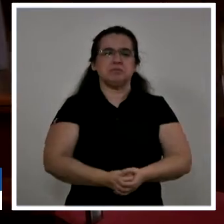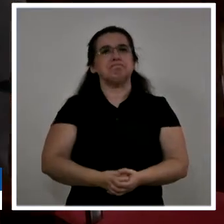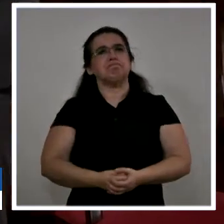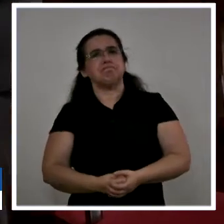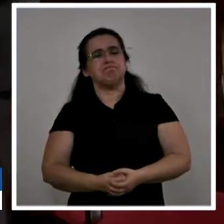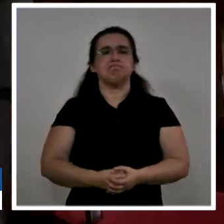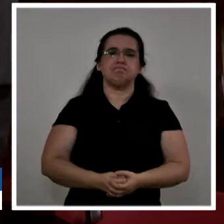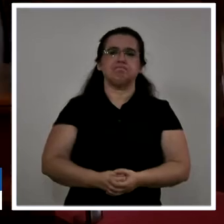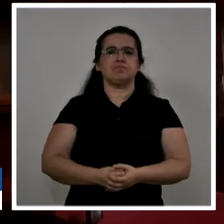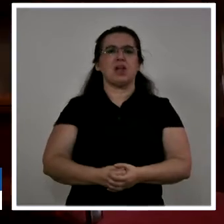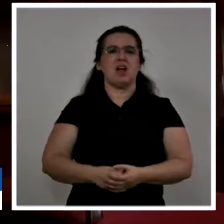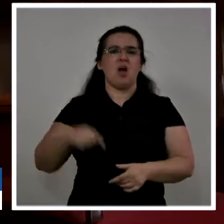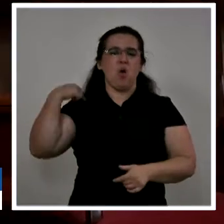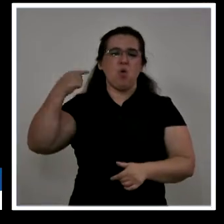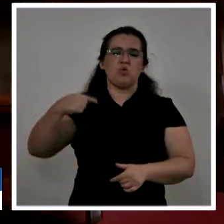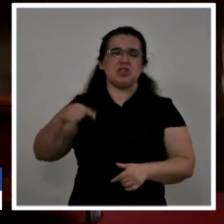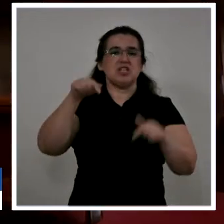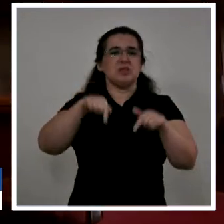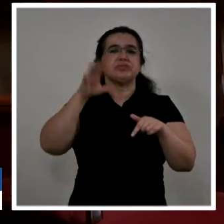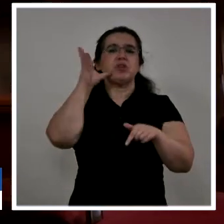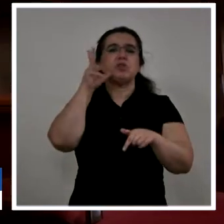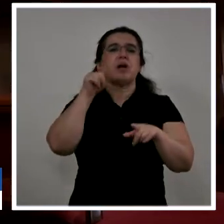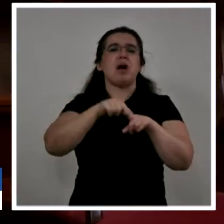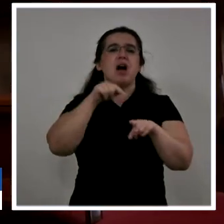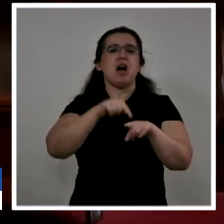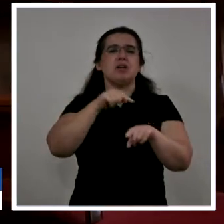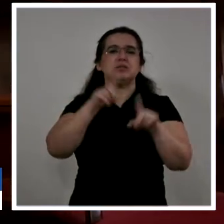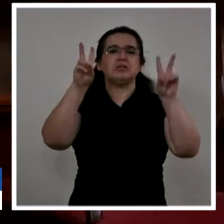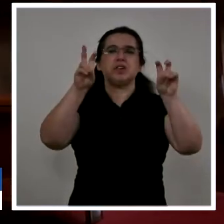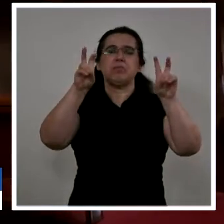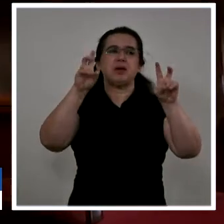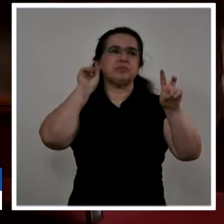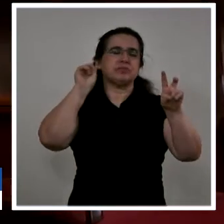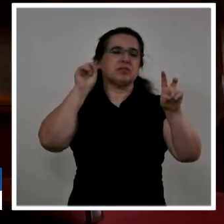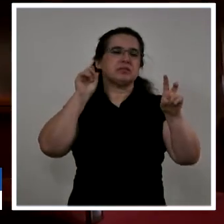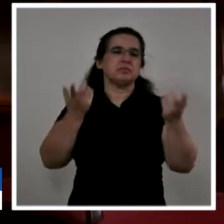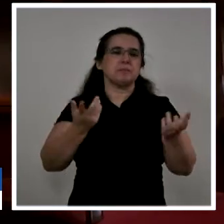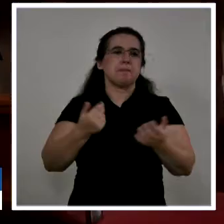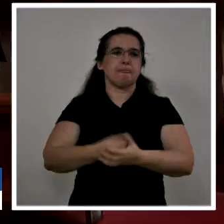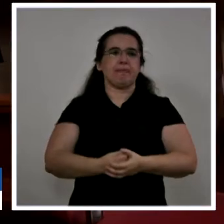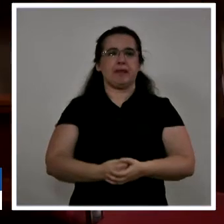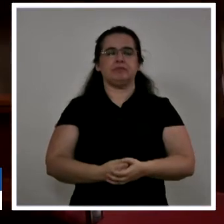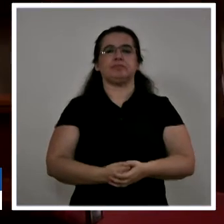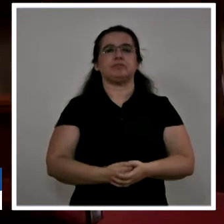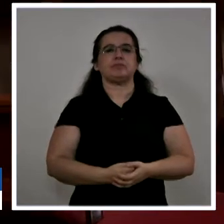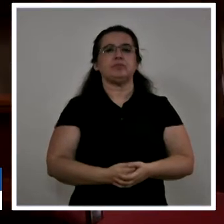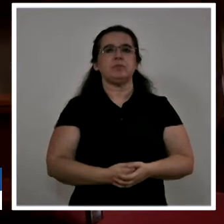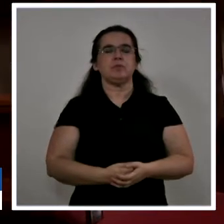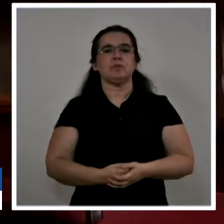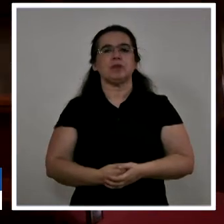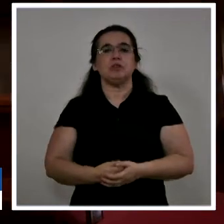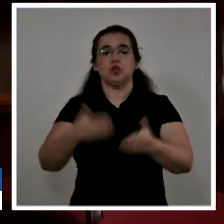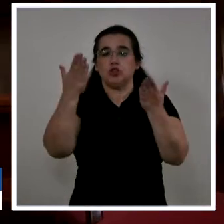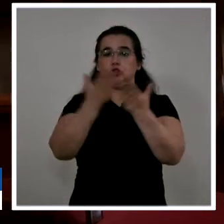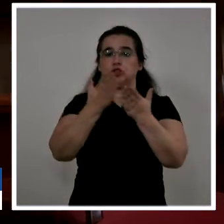dia o tema quente é survey of identical twins links biological factors with being gay. Um